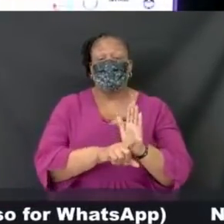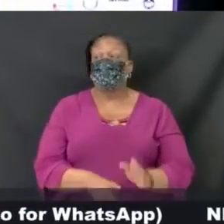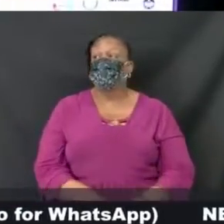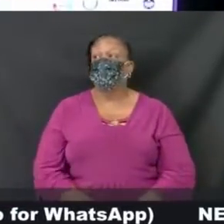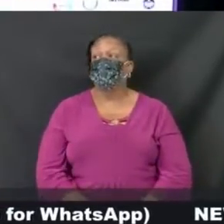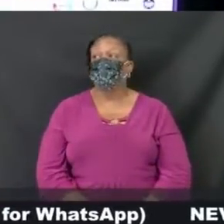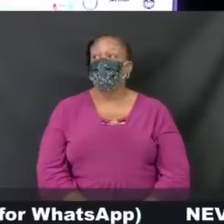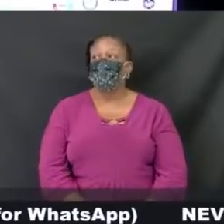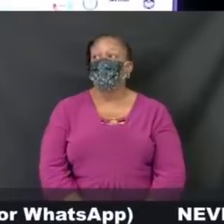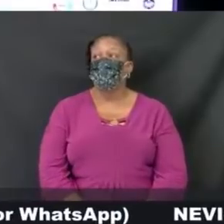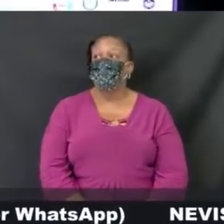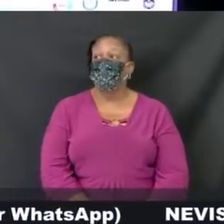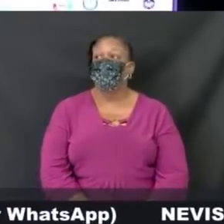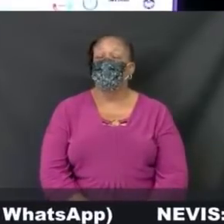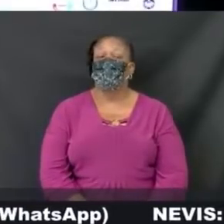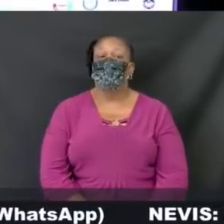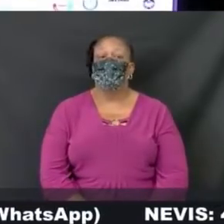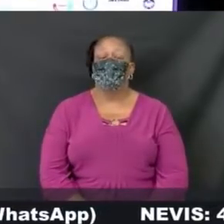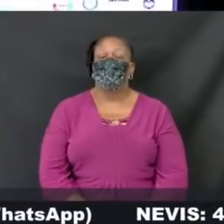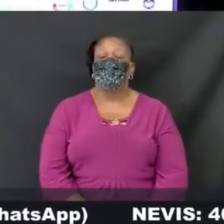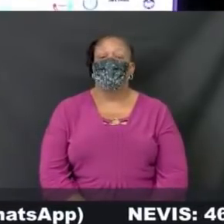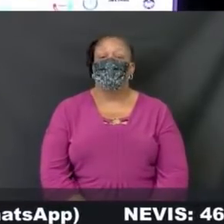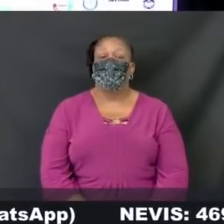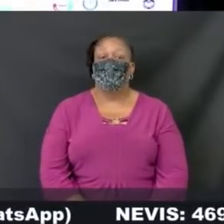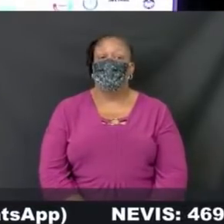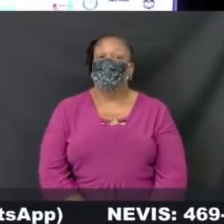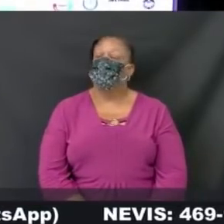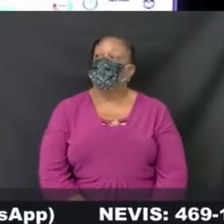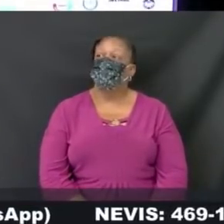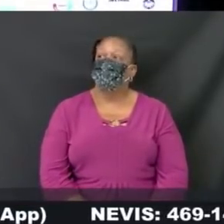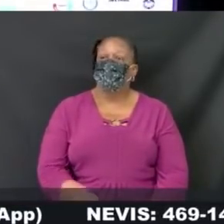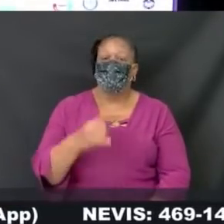Thank you, Superintendent. This is our last question for today.